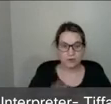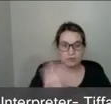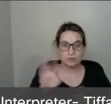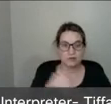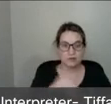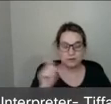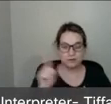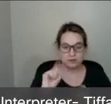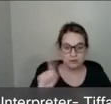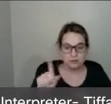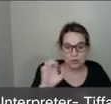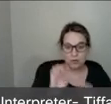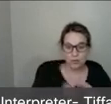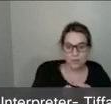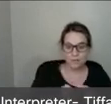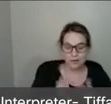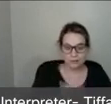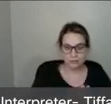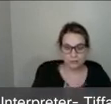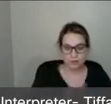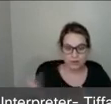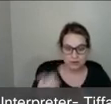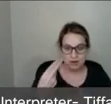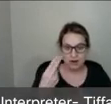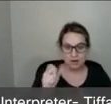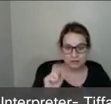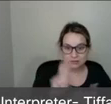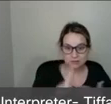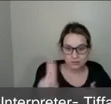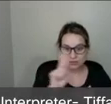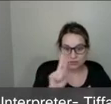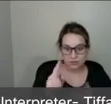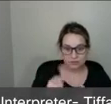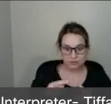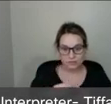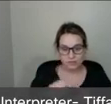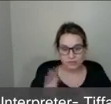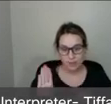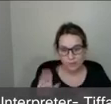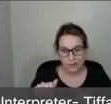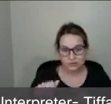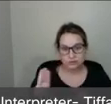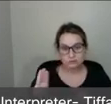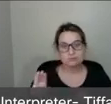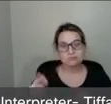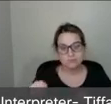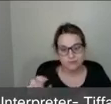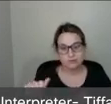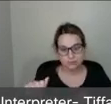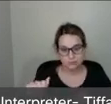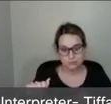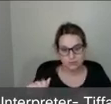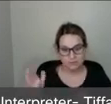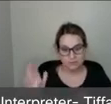I went to elementary school here, high school and university here for my bachelor and master degree. Over the past